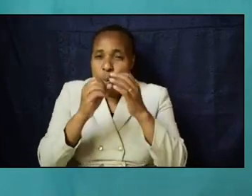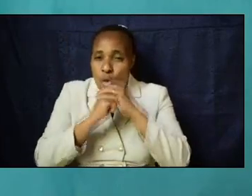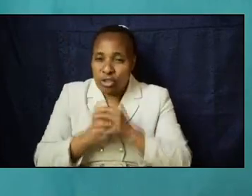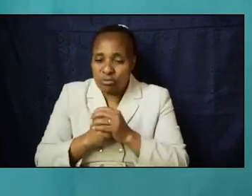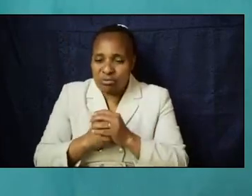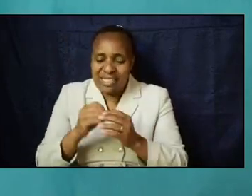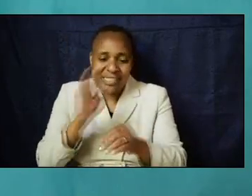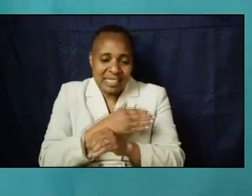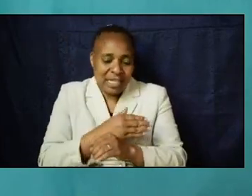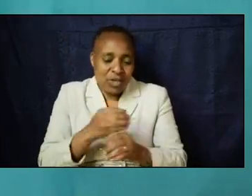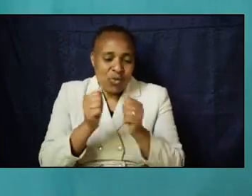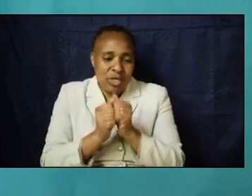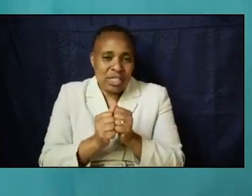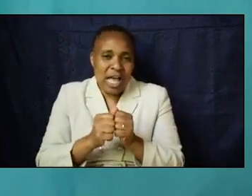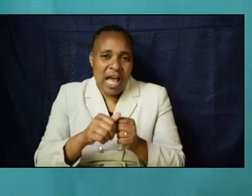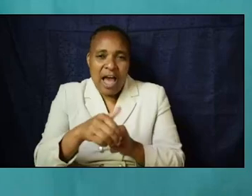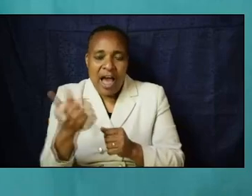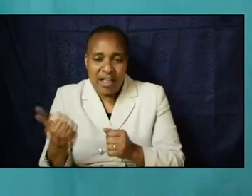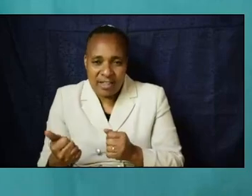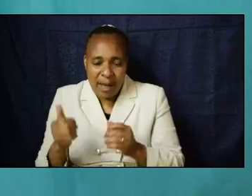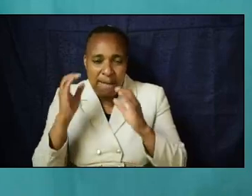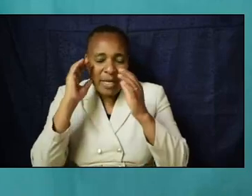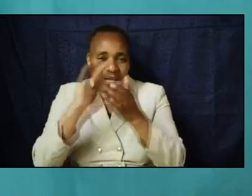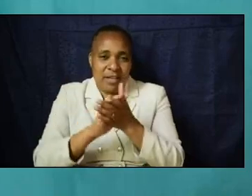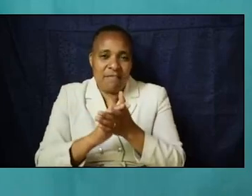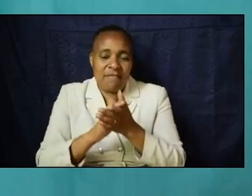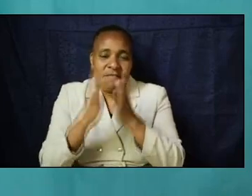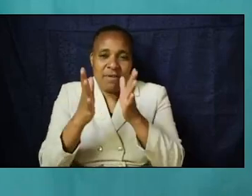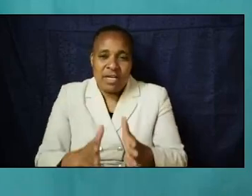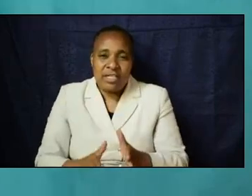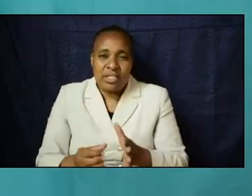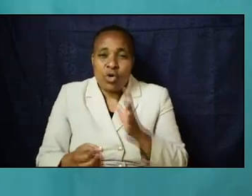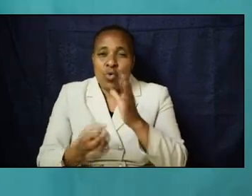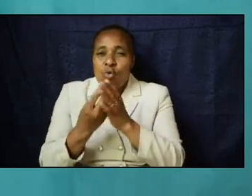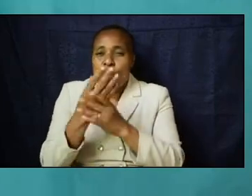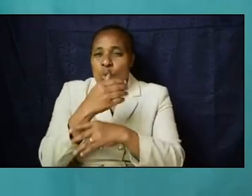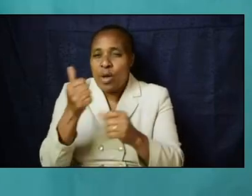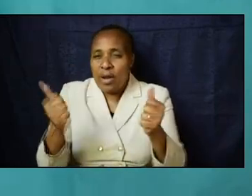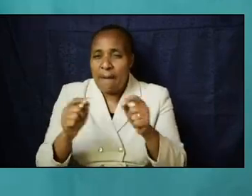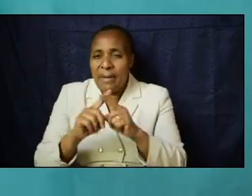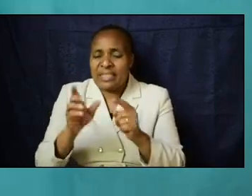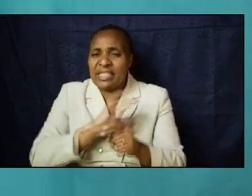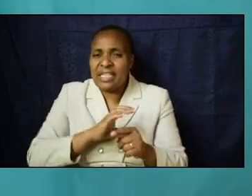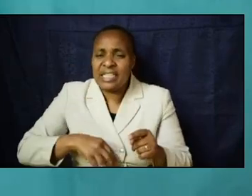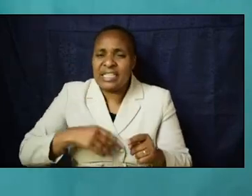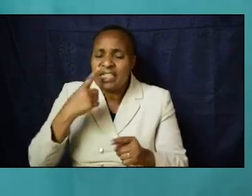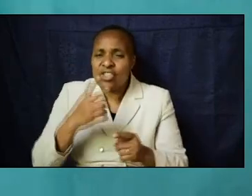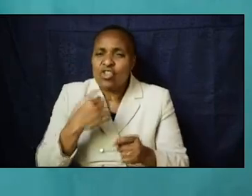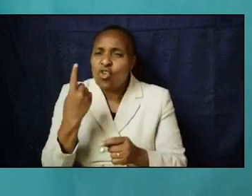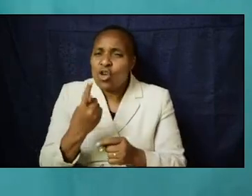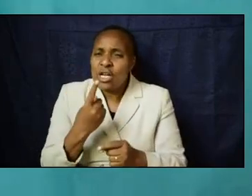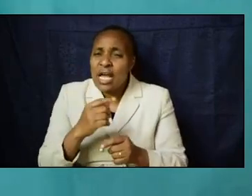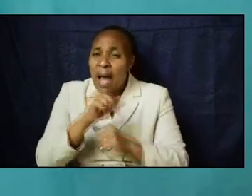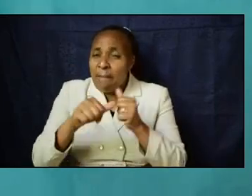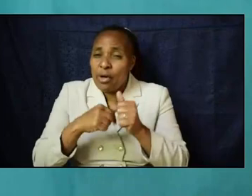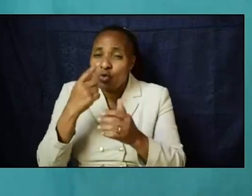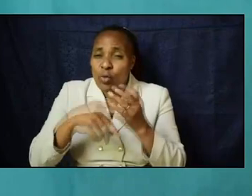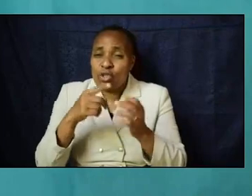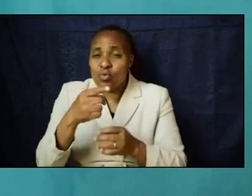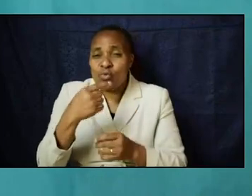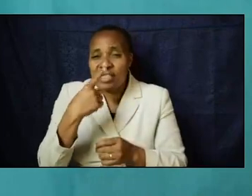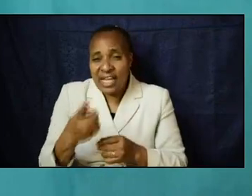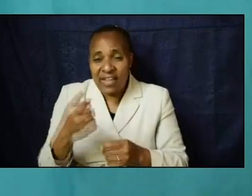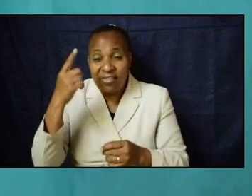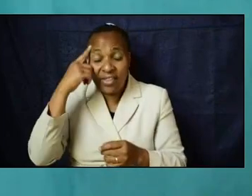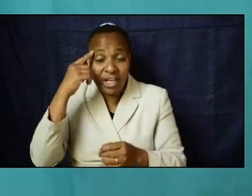with fellow believers, we have a chance at growing. But Christ said, it's not only about what you say or think that